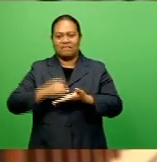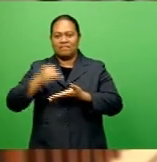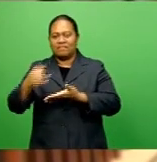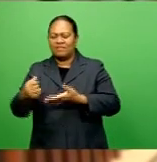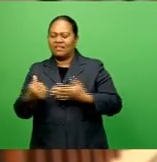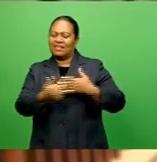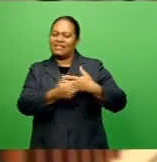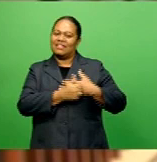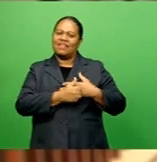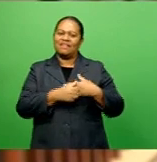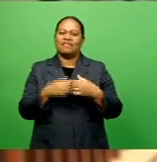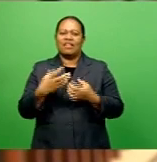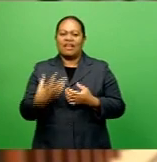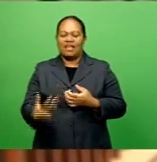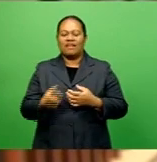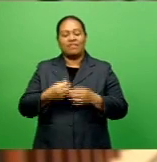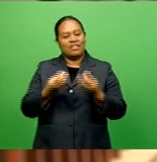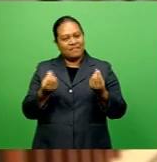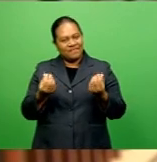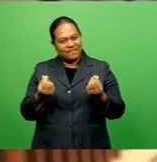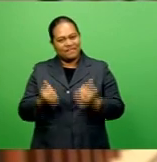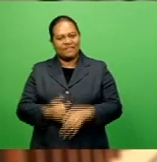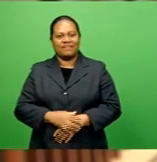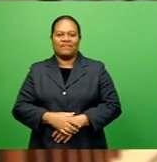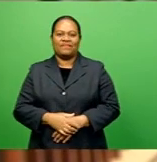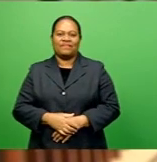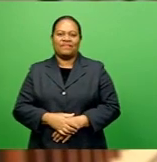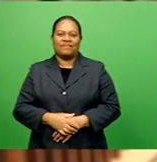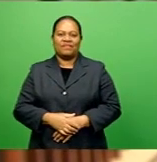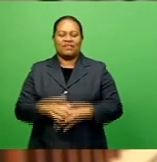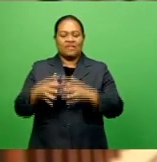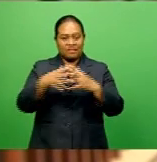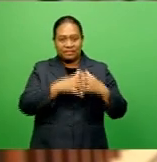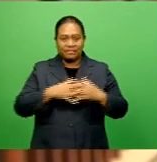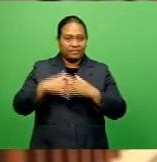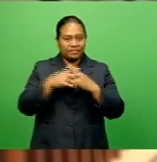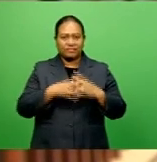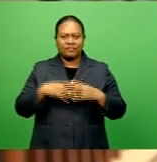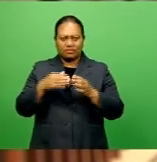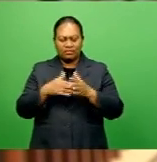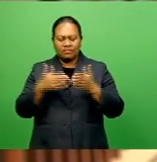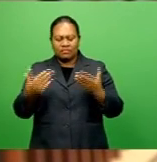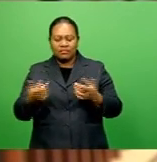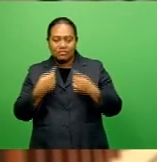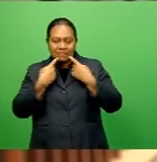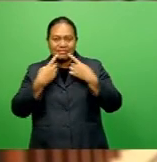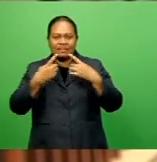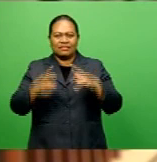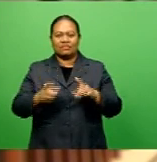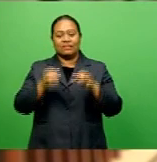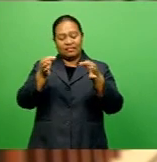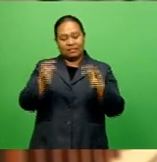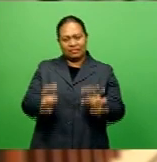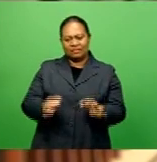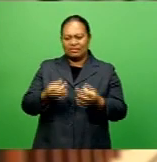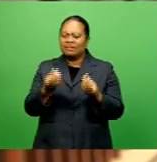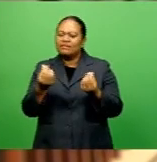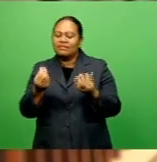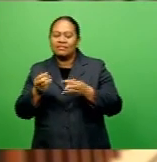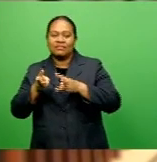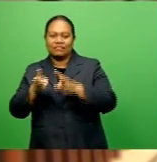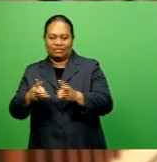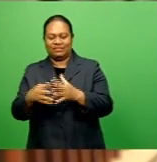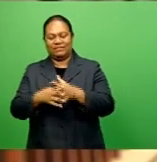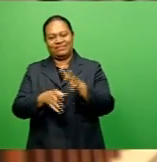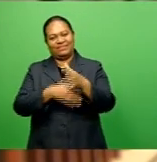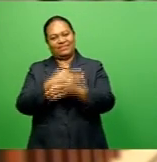safe currency supporting the greenback. The US Federal Reserve will announce its latest decision on monetary policy on